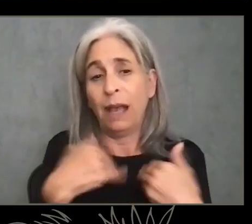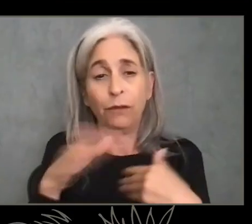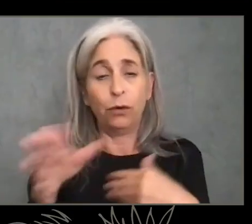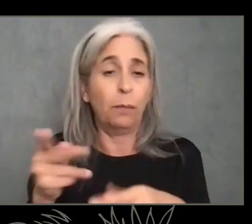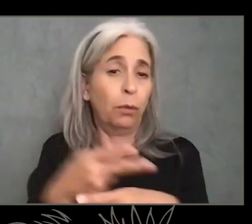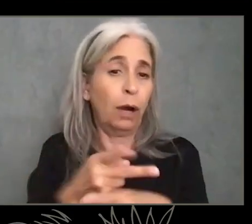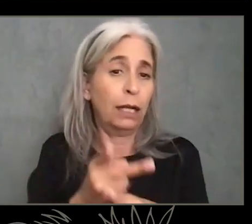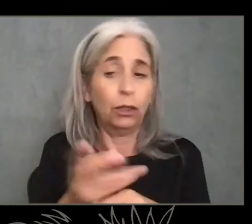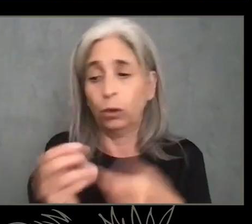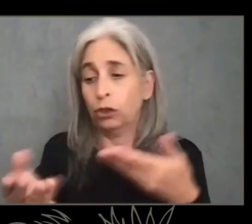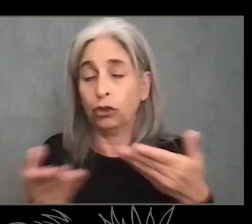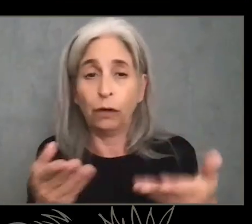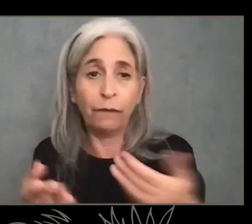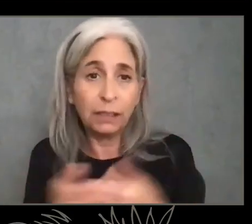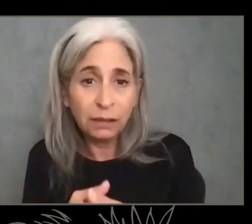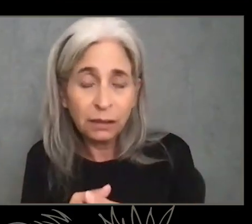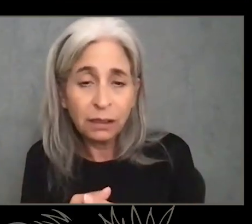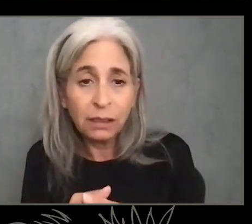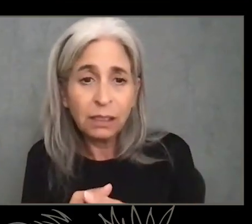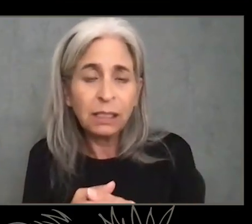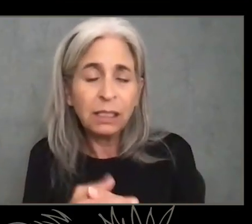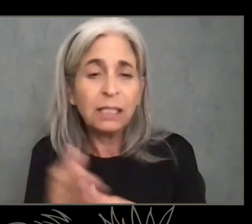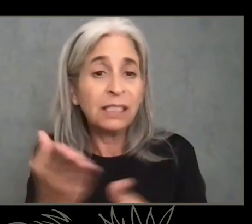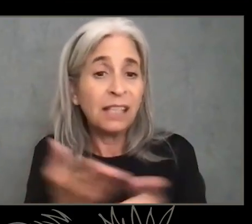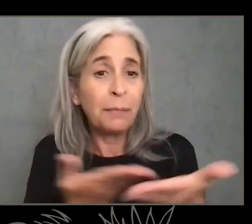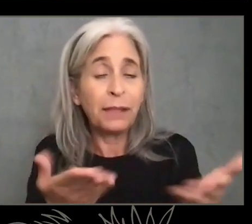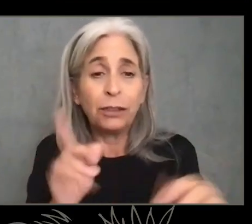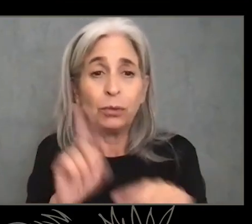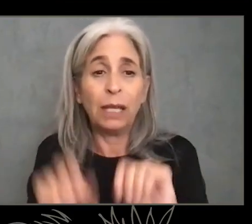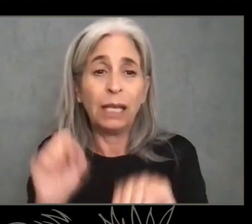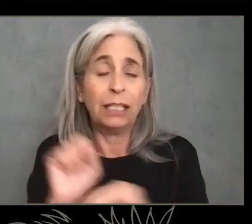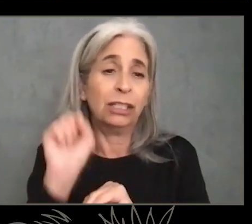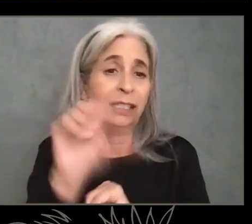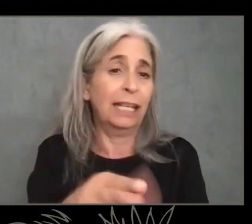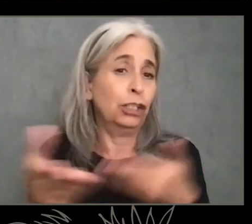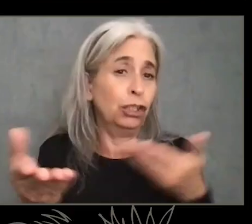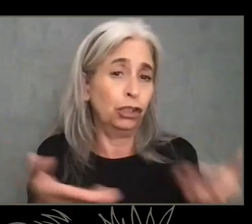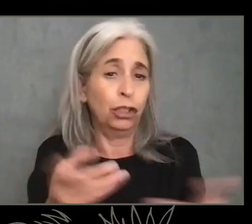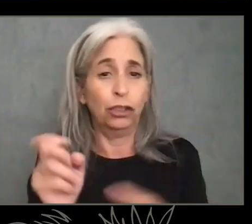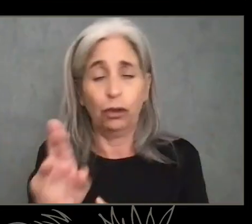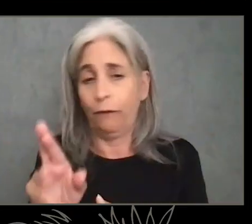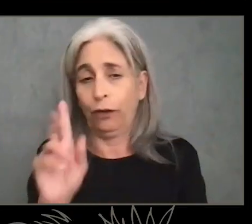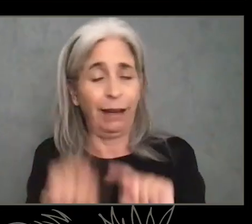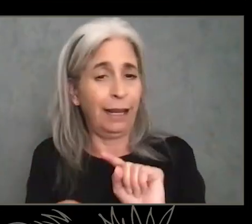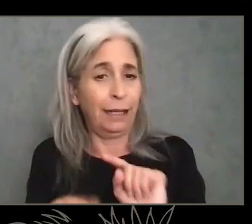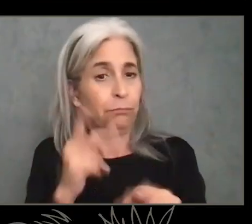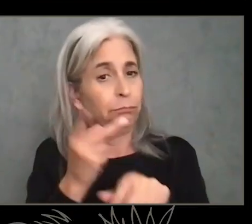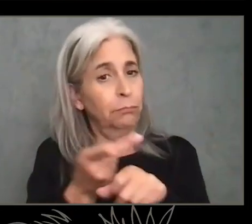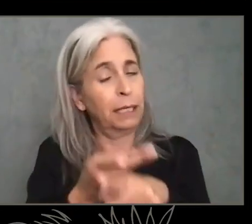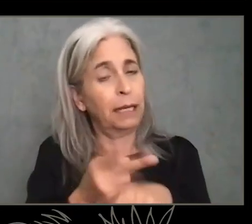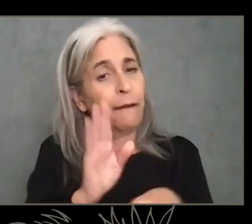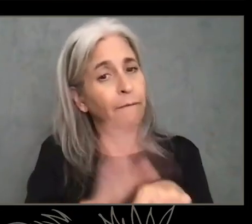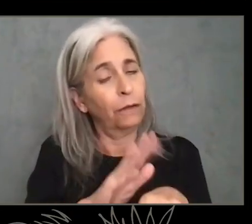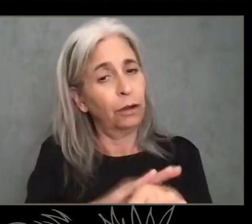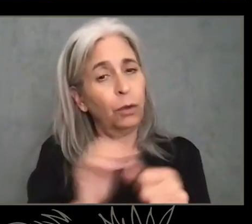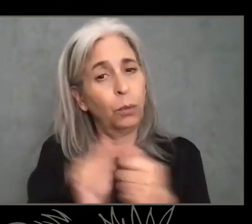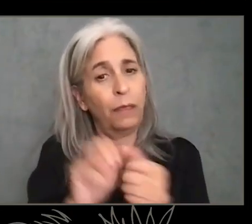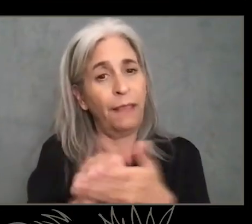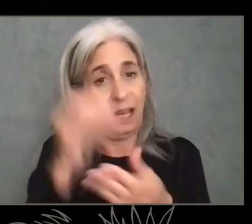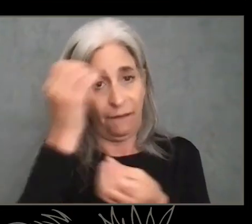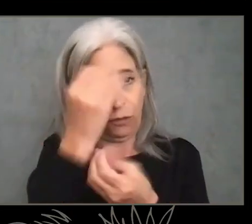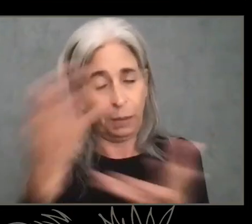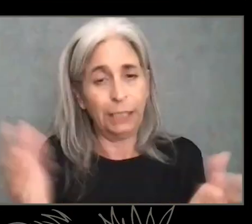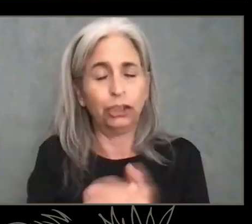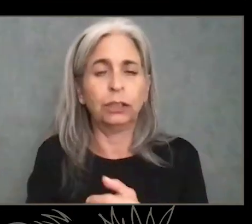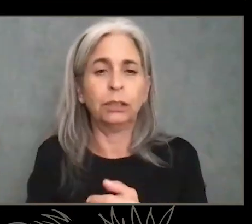your product or your service, some things you cannot send it over to the server. You need to be careful on that kind of information,